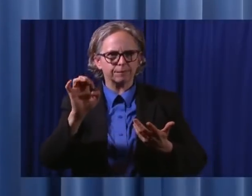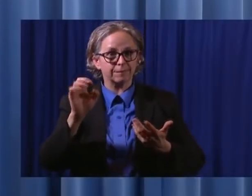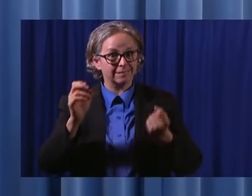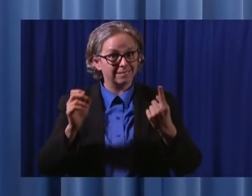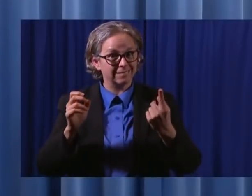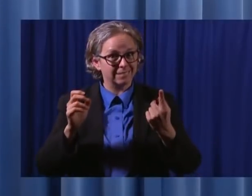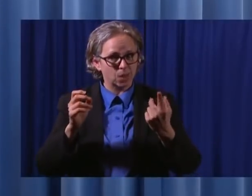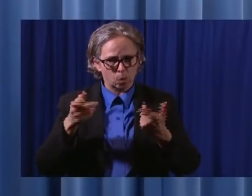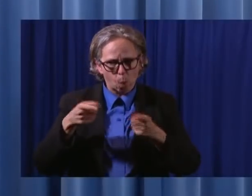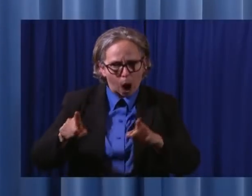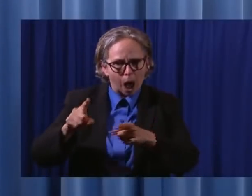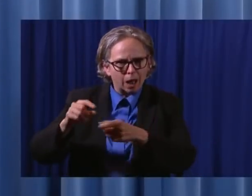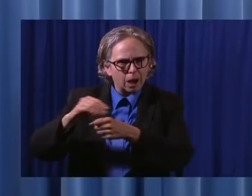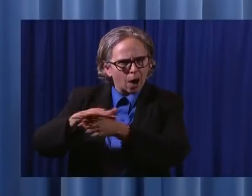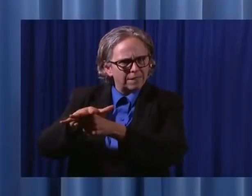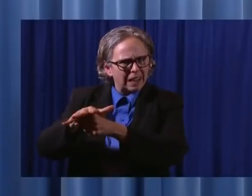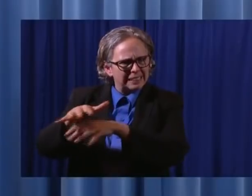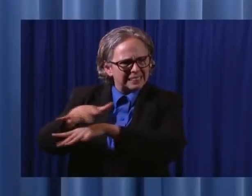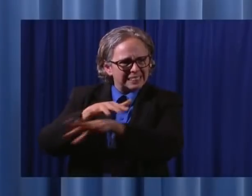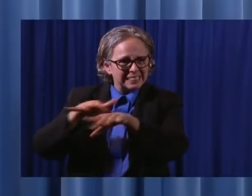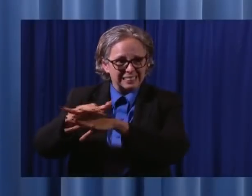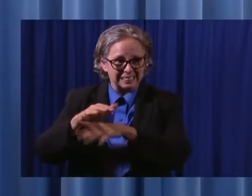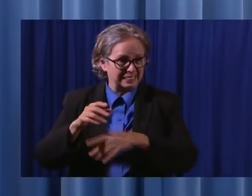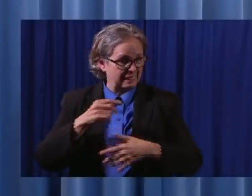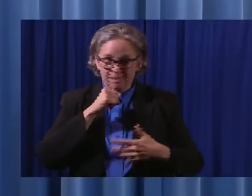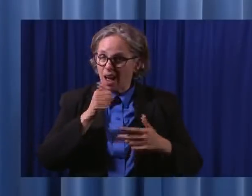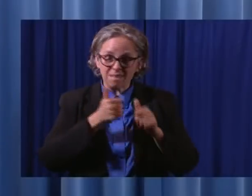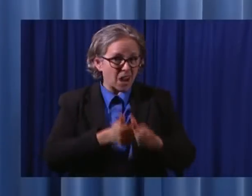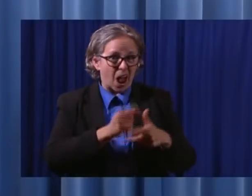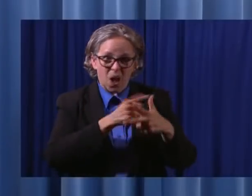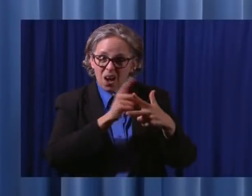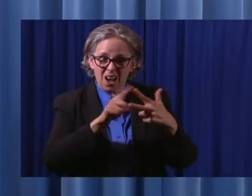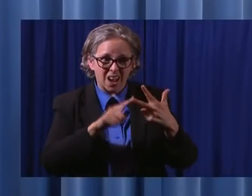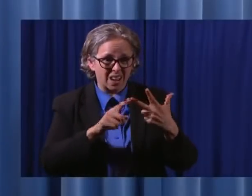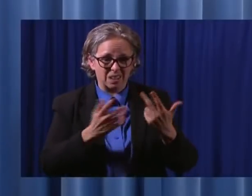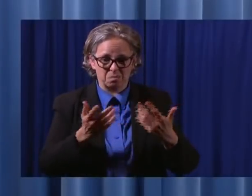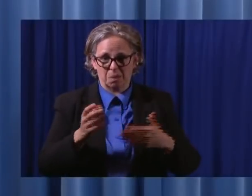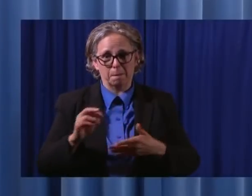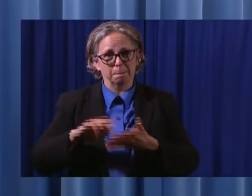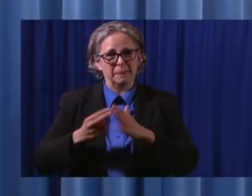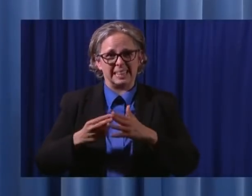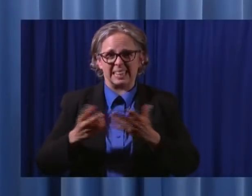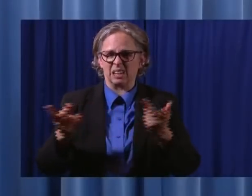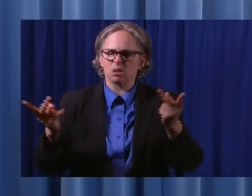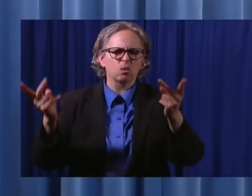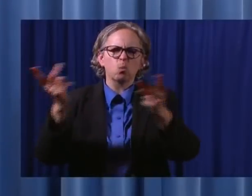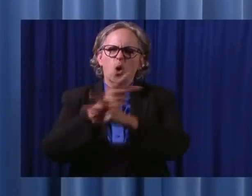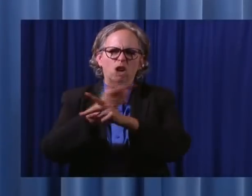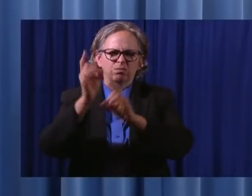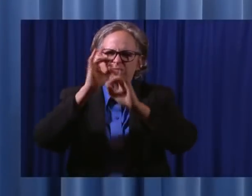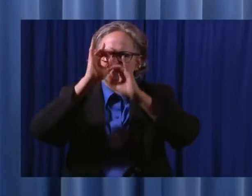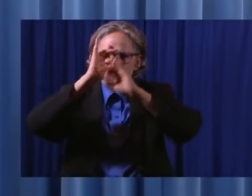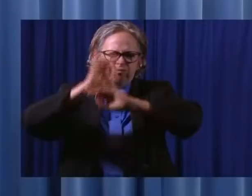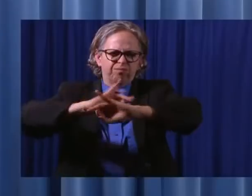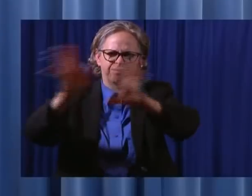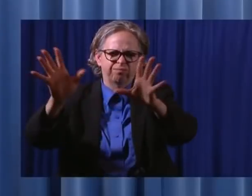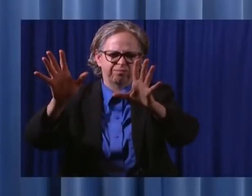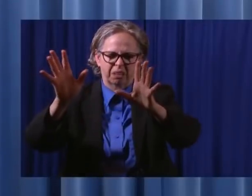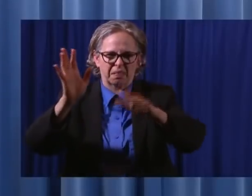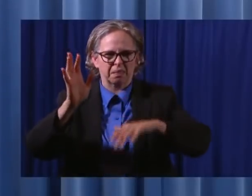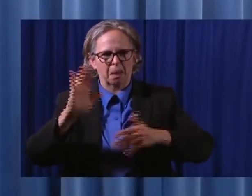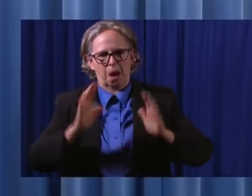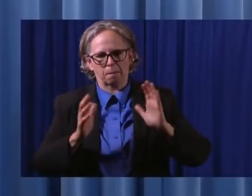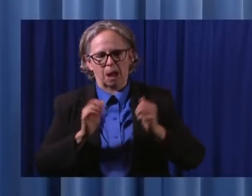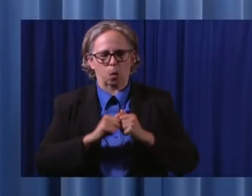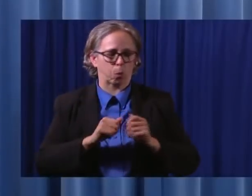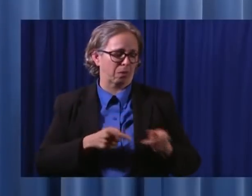of not doing these things is a lot worse than the small inconvenience of wearing a mask and